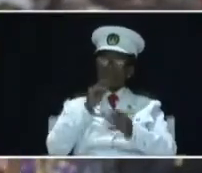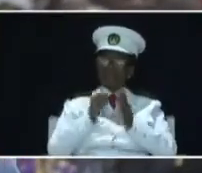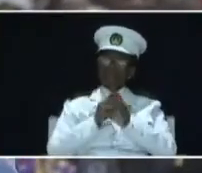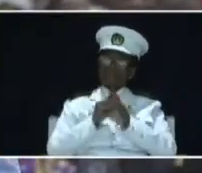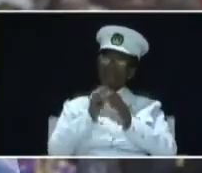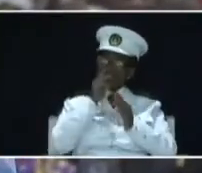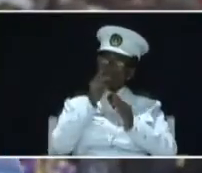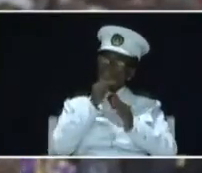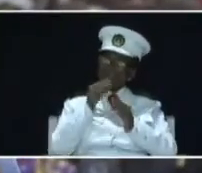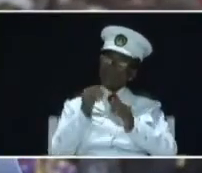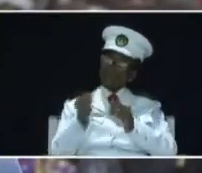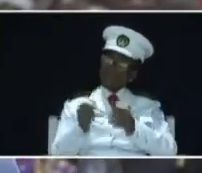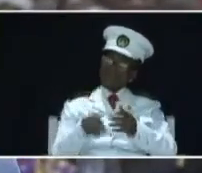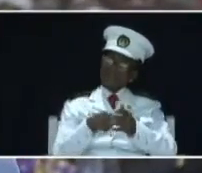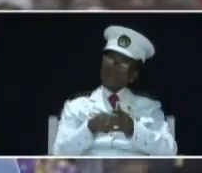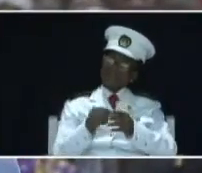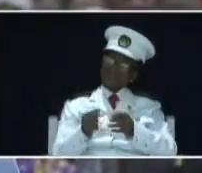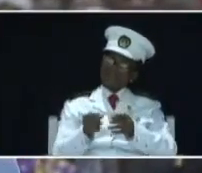do that. We have been here.